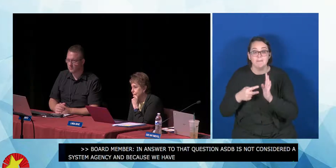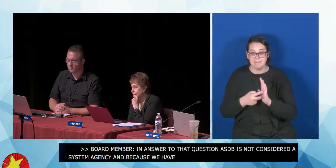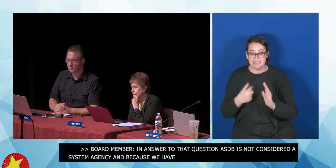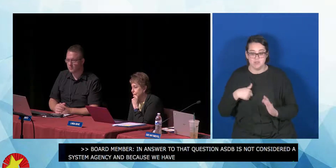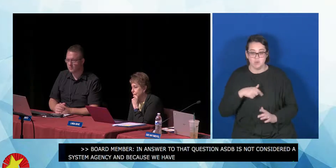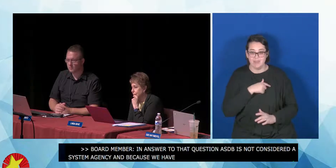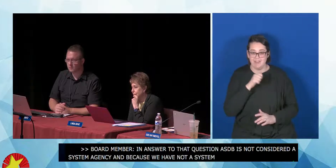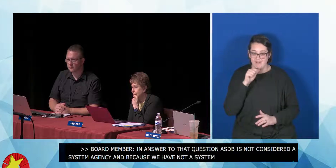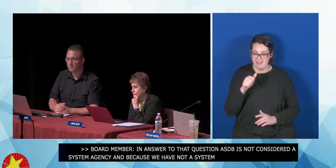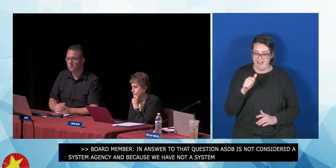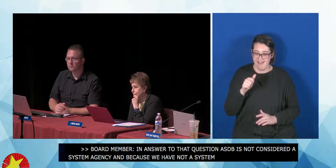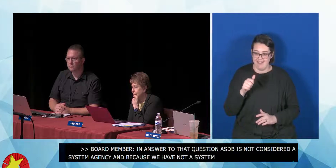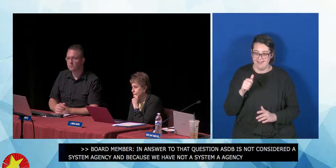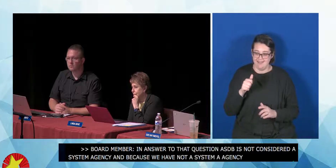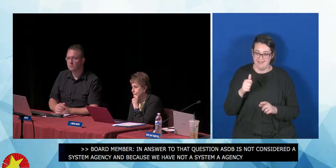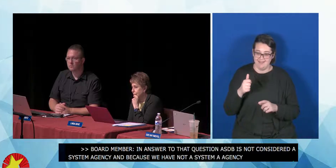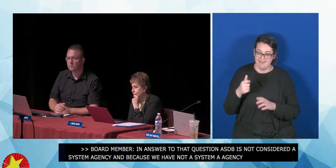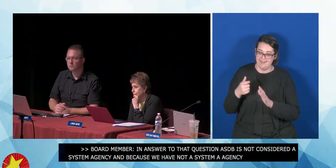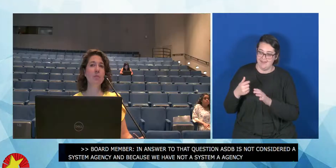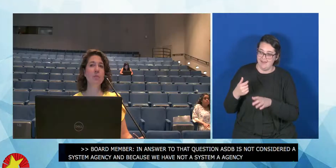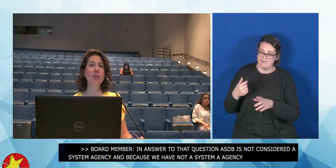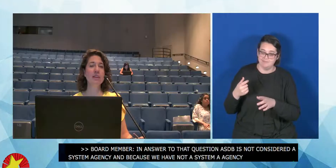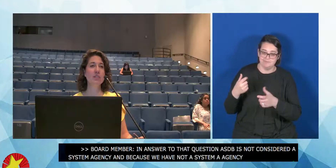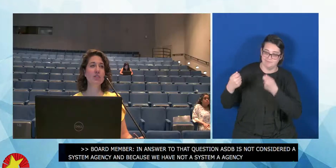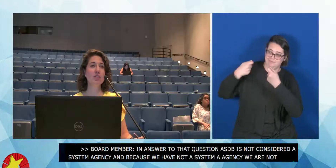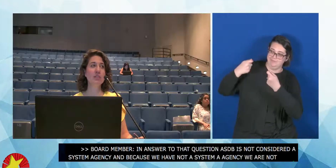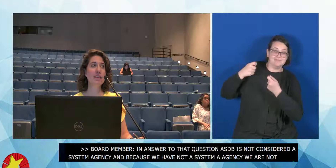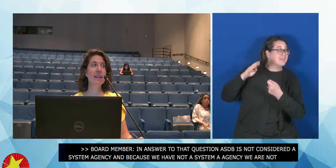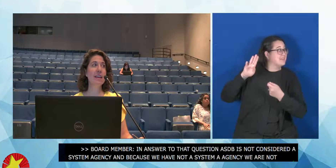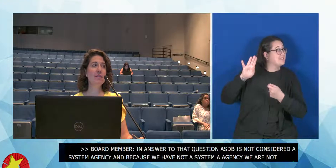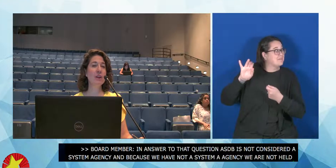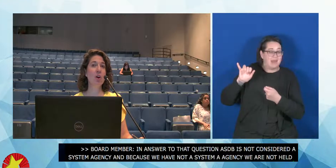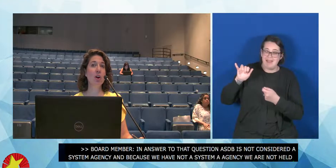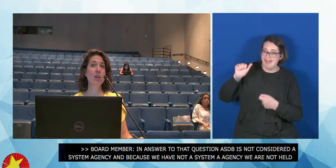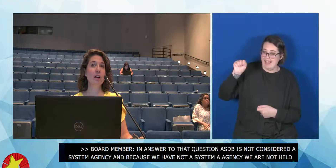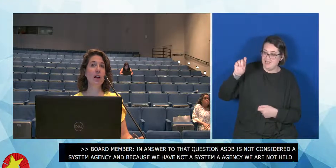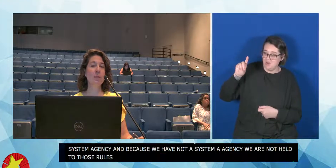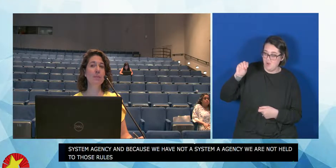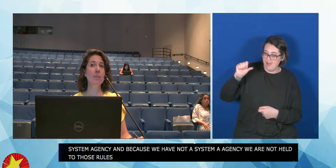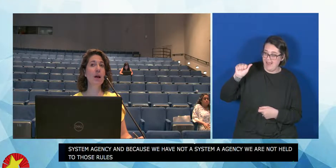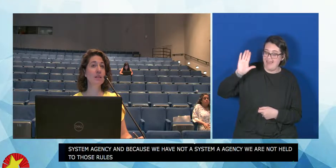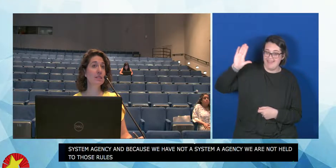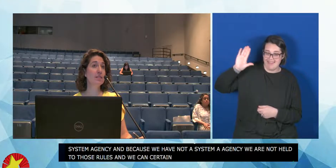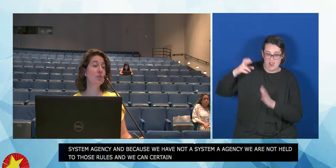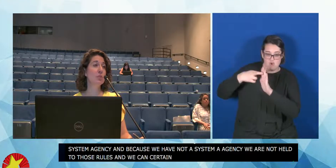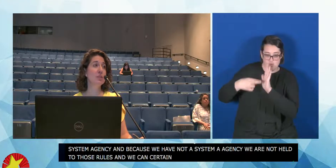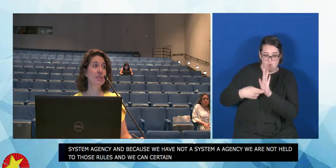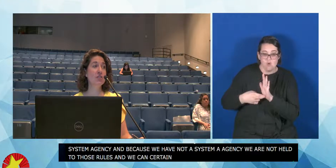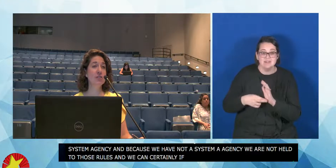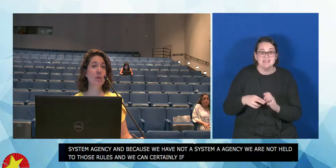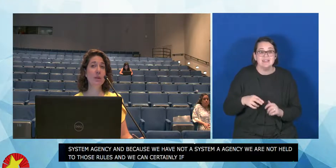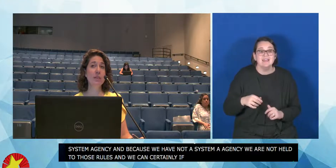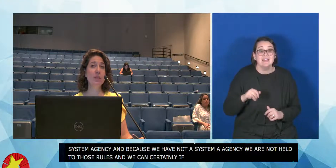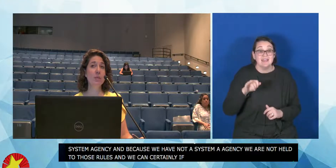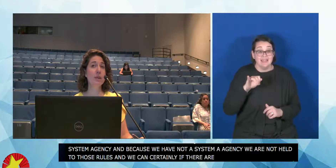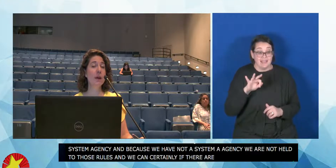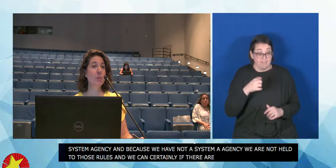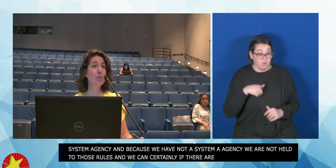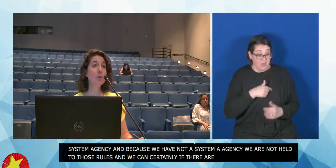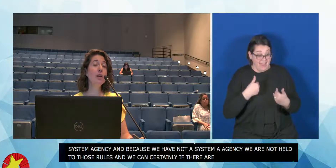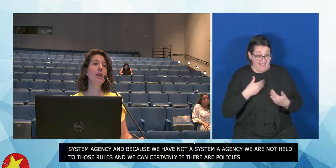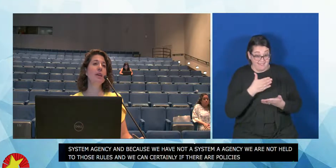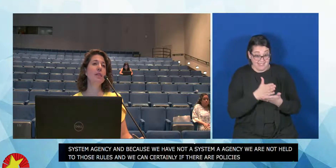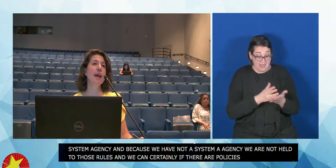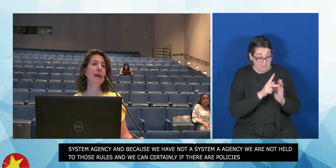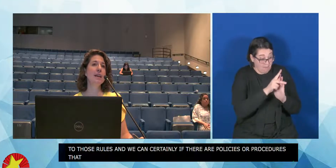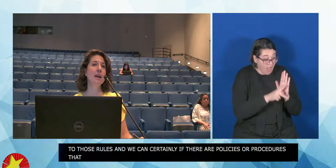to ADOA's personnel rules. Now, we can certainly, if there are policies or procedures that we think would be